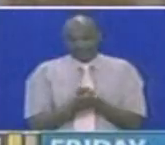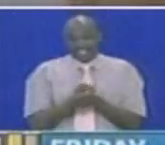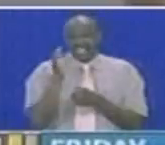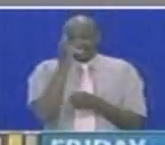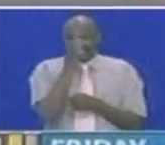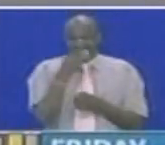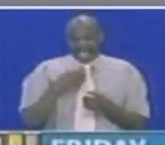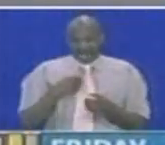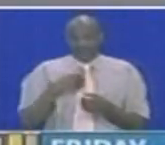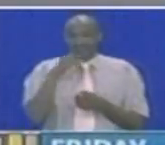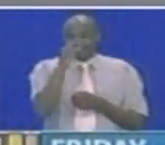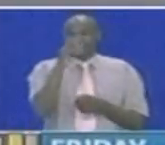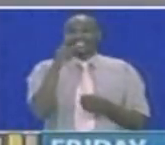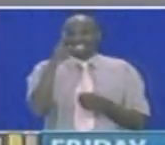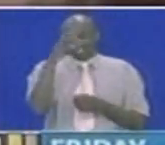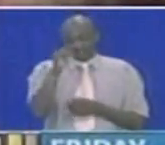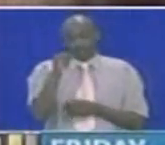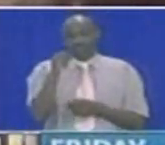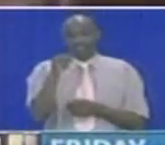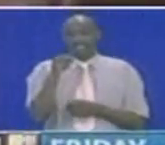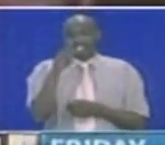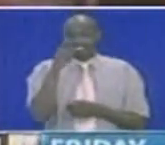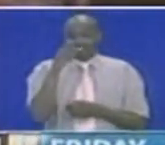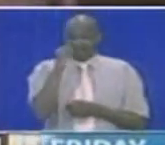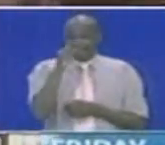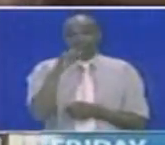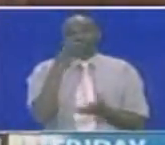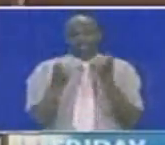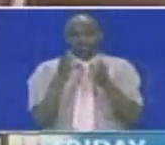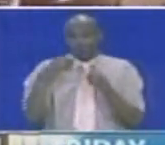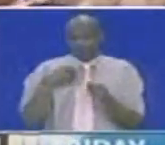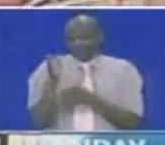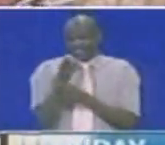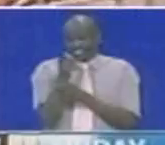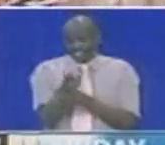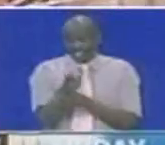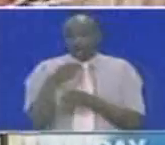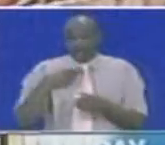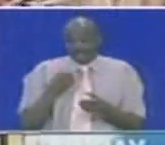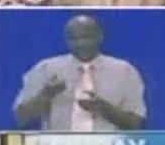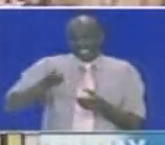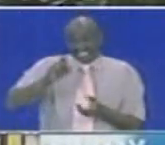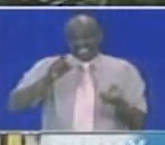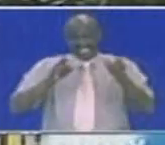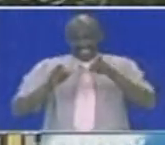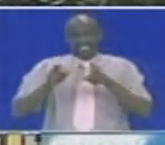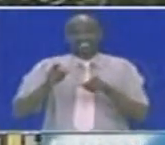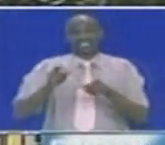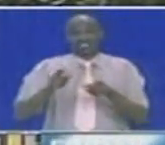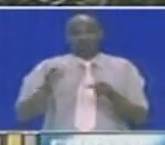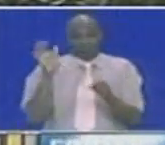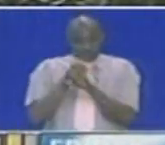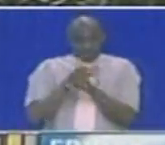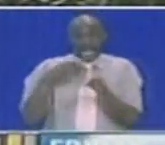about 50 kilograms of fish are obtained per pond. The aim here is to increase the production in terms of quantity and quality. Our